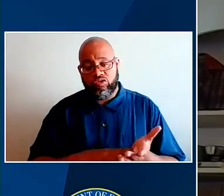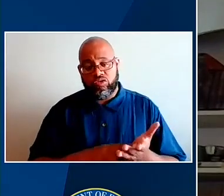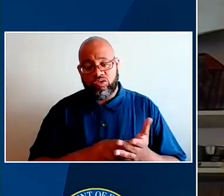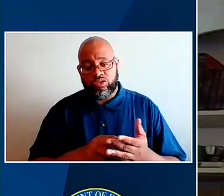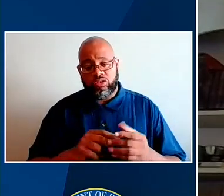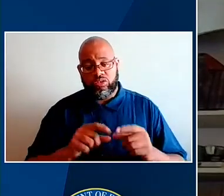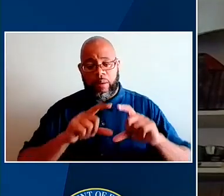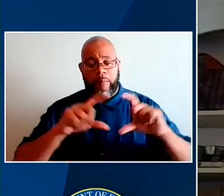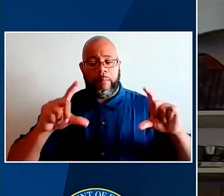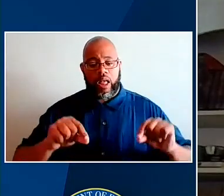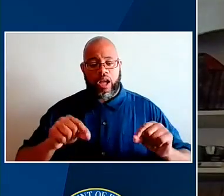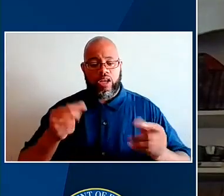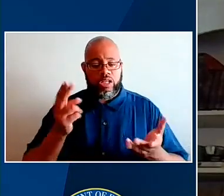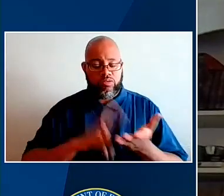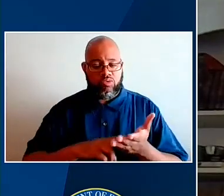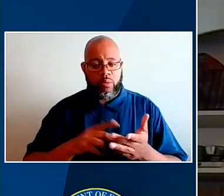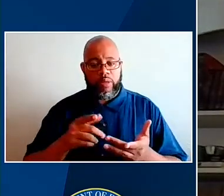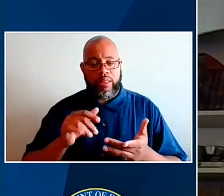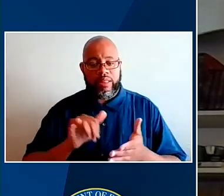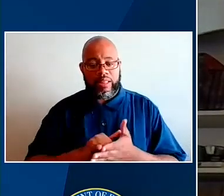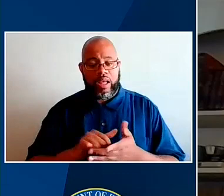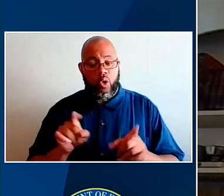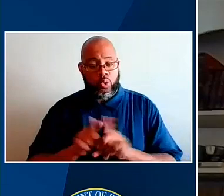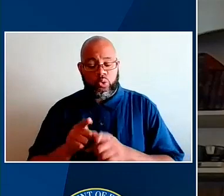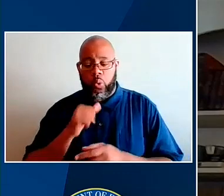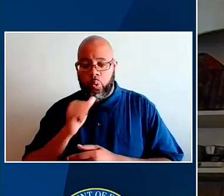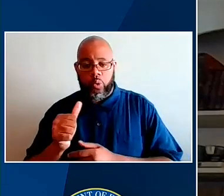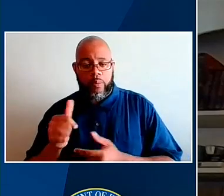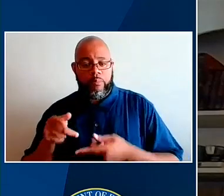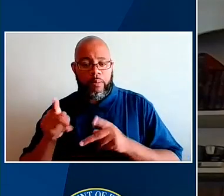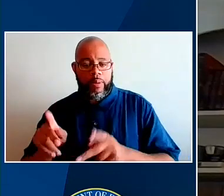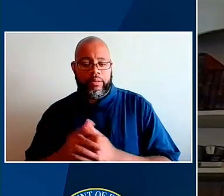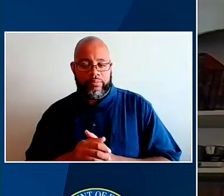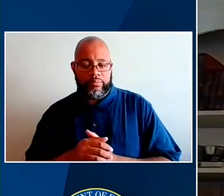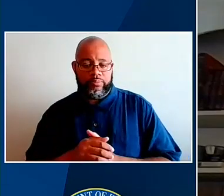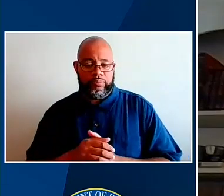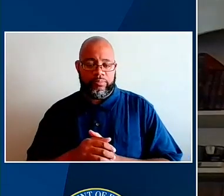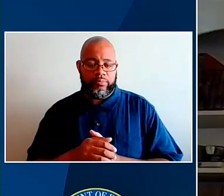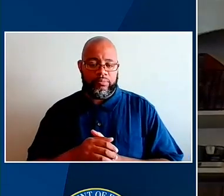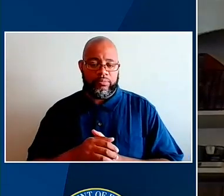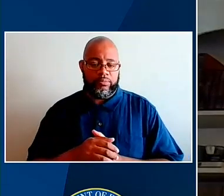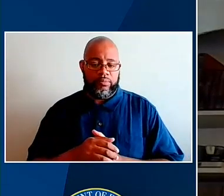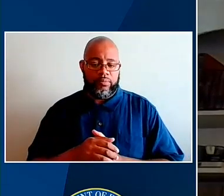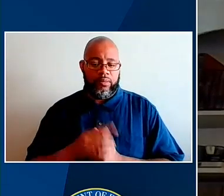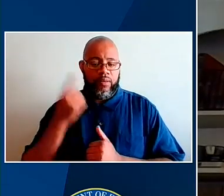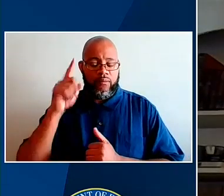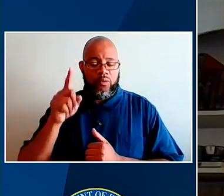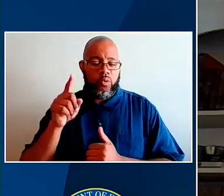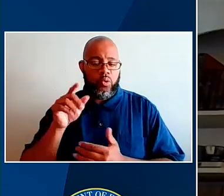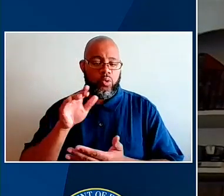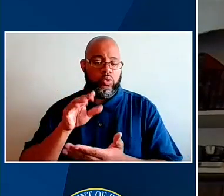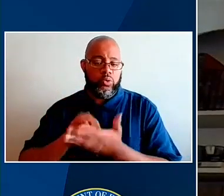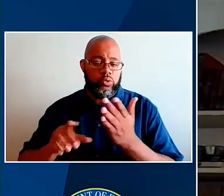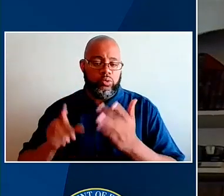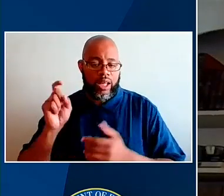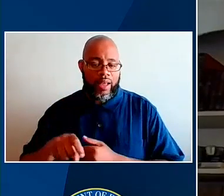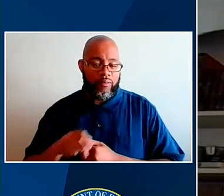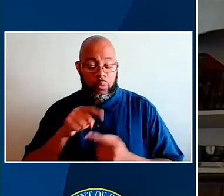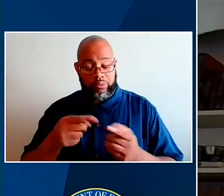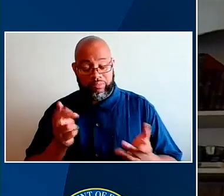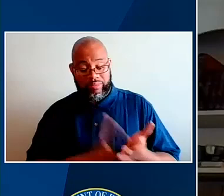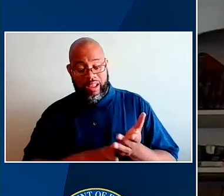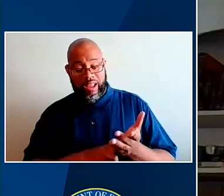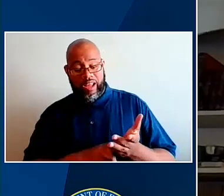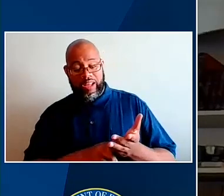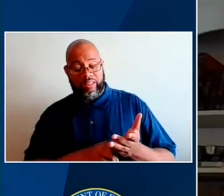agreement. Likewise, we would not permit or find it permissible for a student to have to, when they sign the enrollment